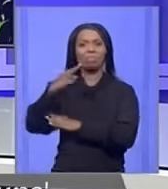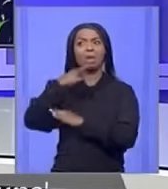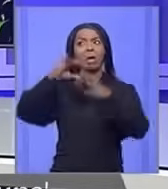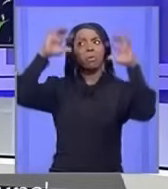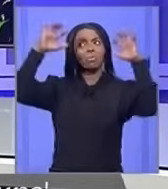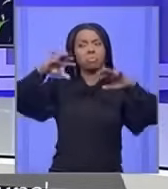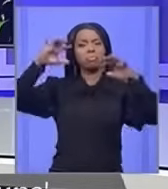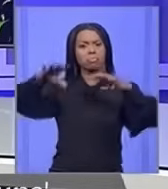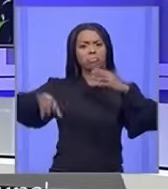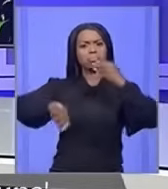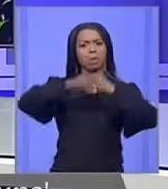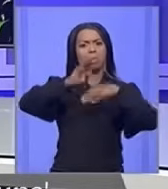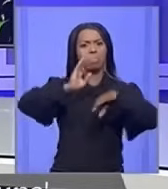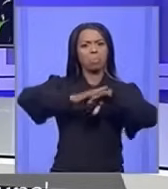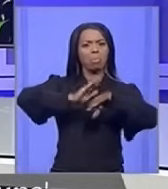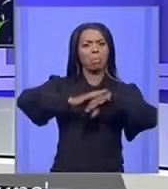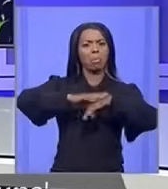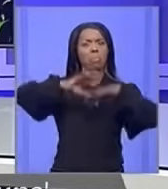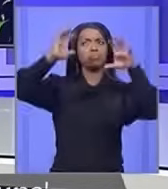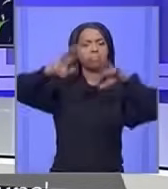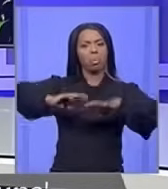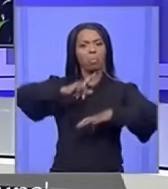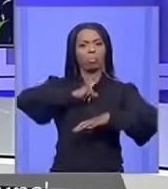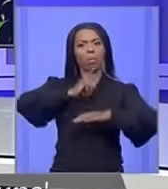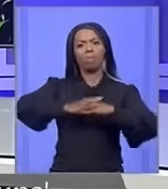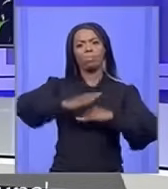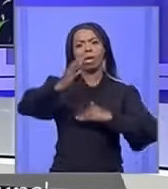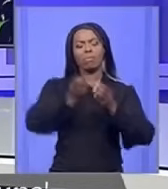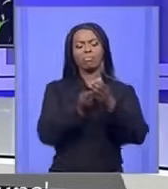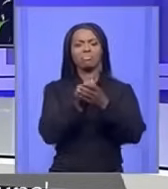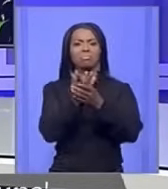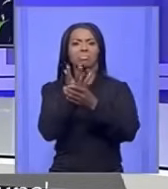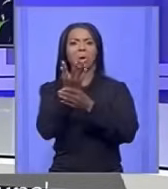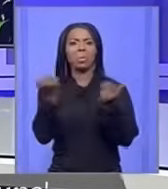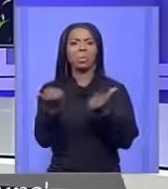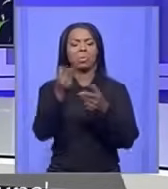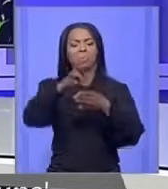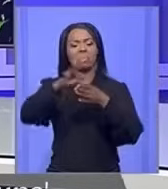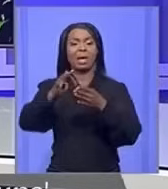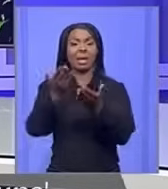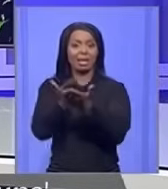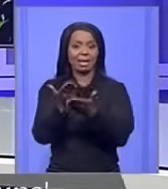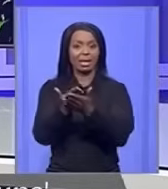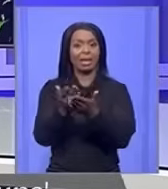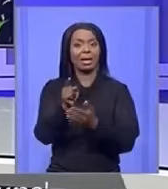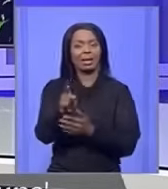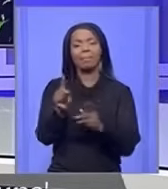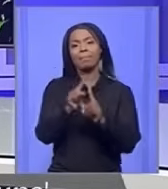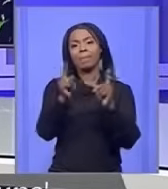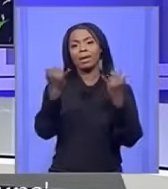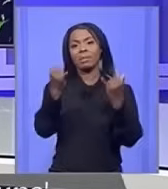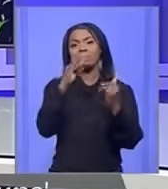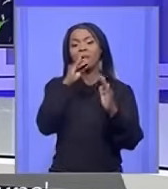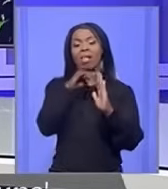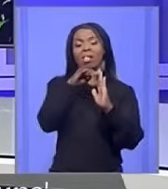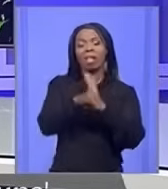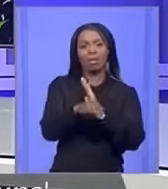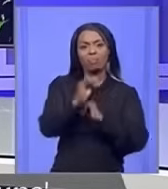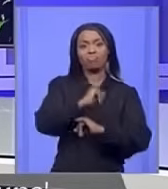ya tlaleletšo go kaonafatša tšweletšo ya dibjalwa tša bona, le ge go le bjalo seo ga se tahlegelo